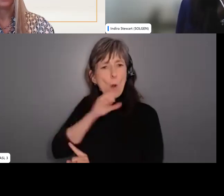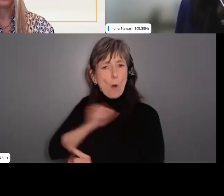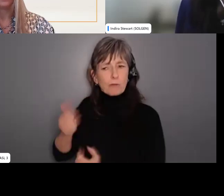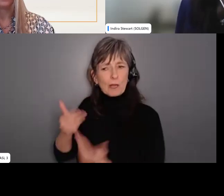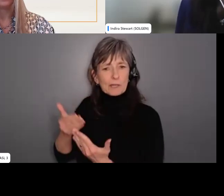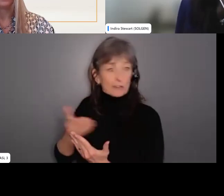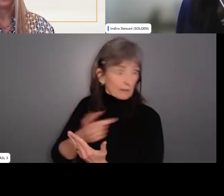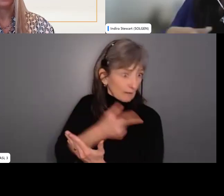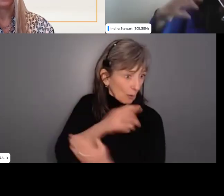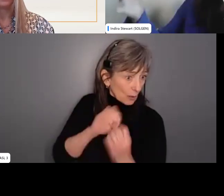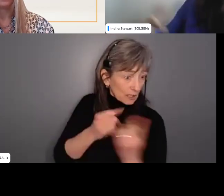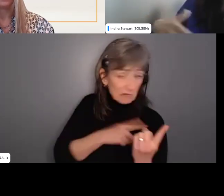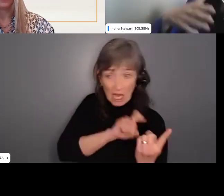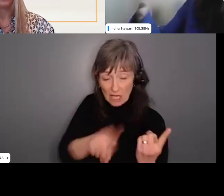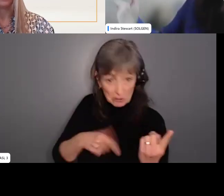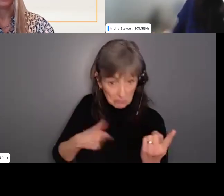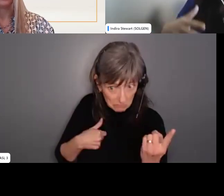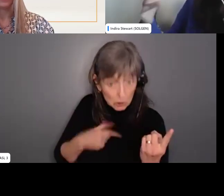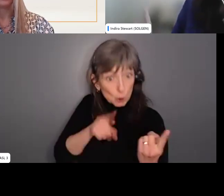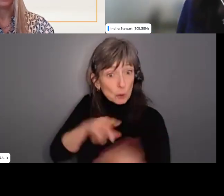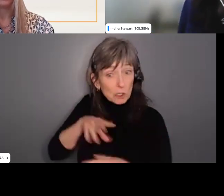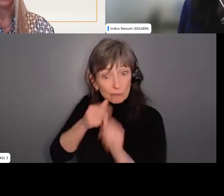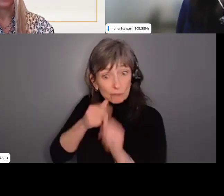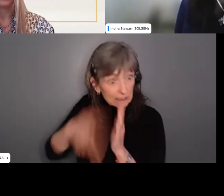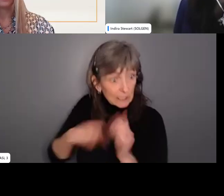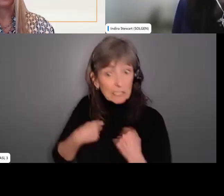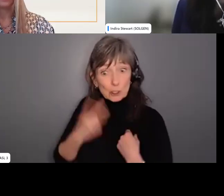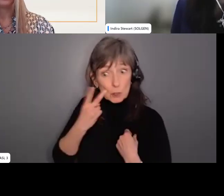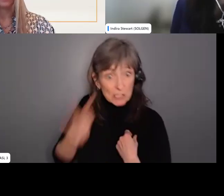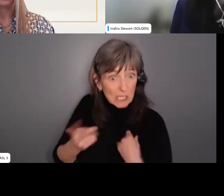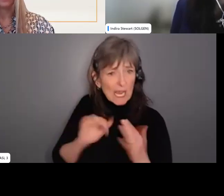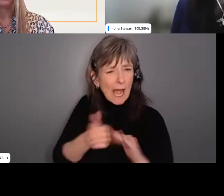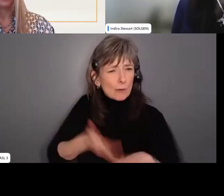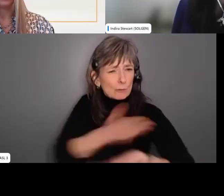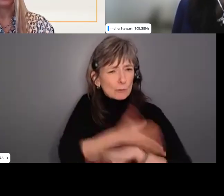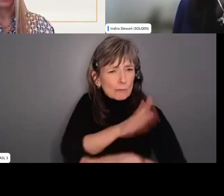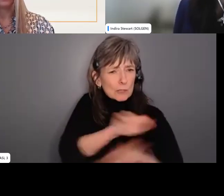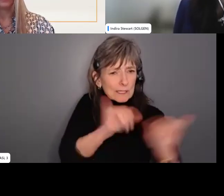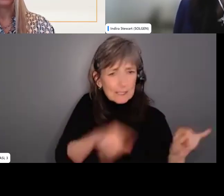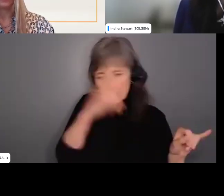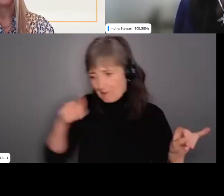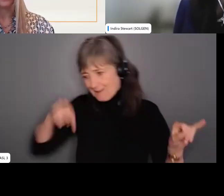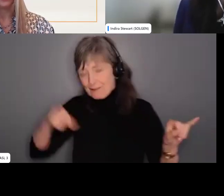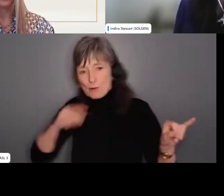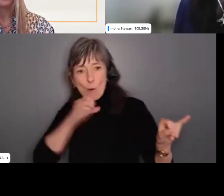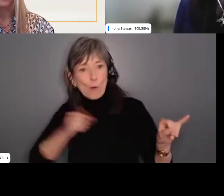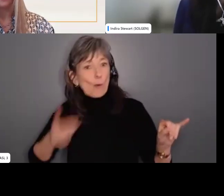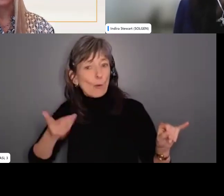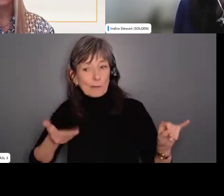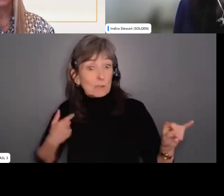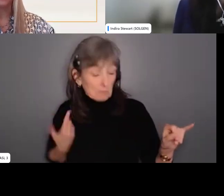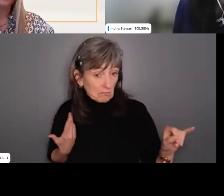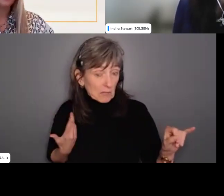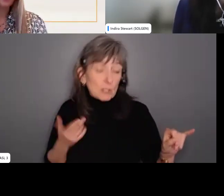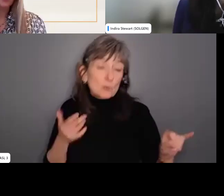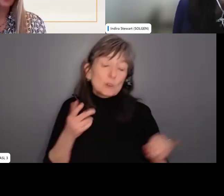to look at progress and look at how things have changed as a result of inquest recommendations. Great, thanks. And